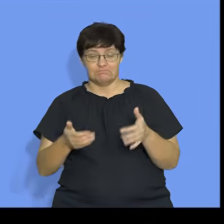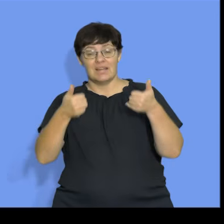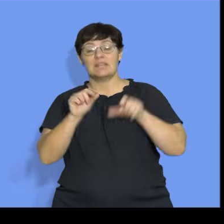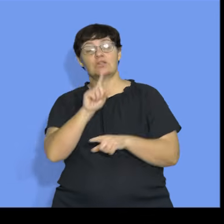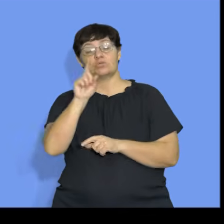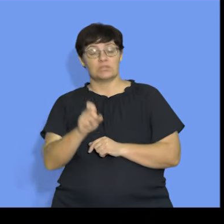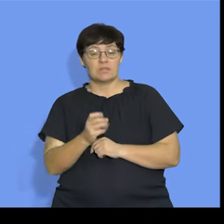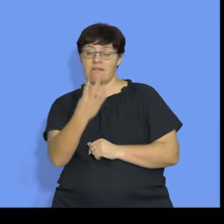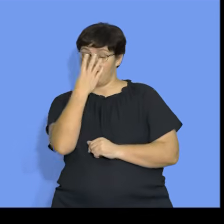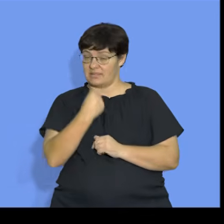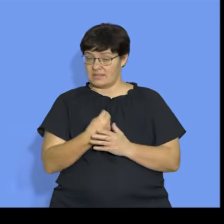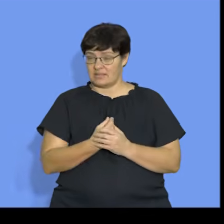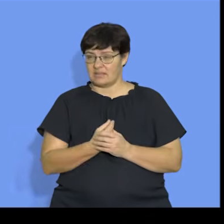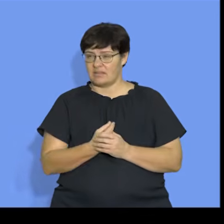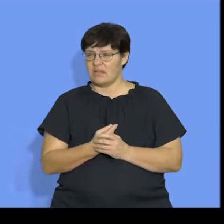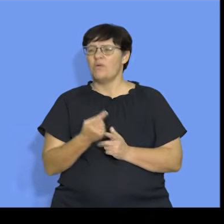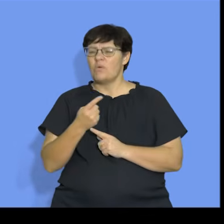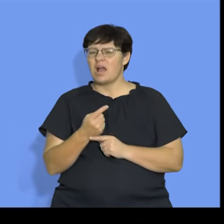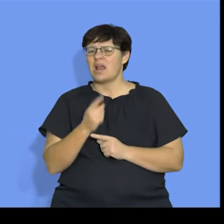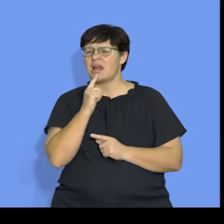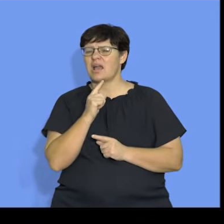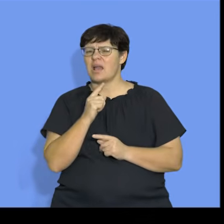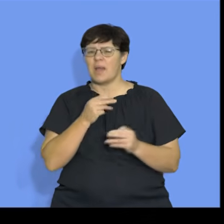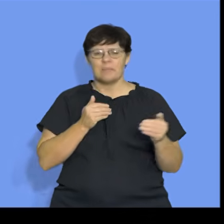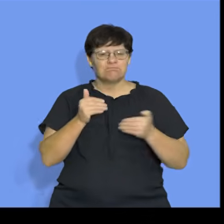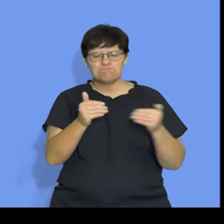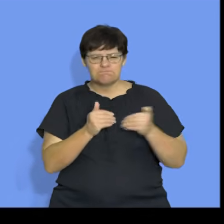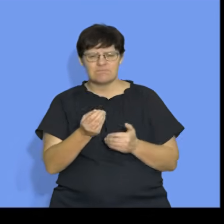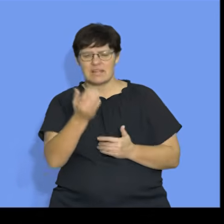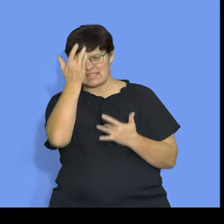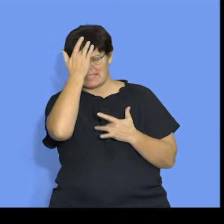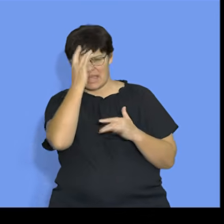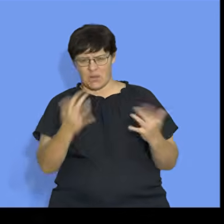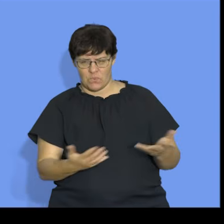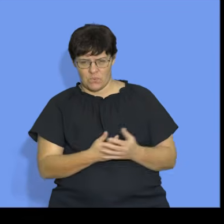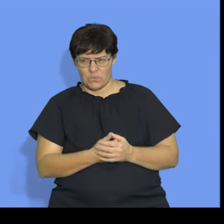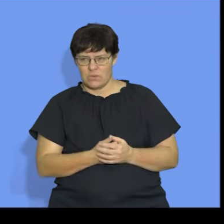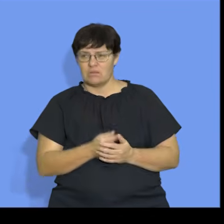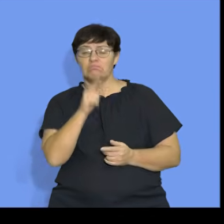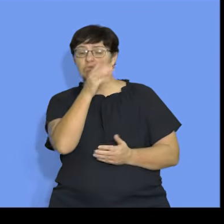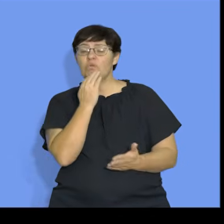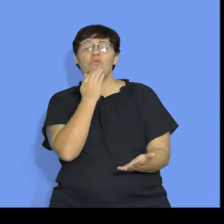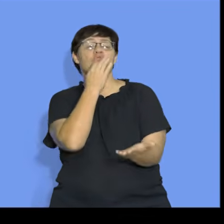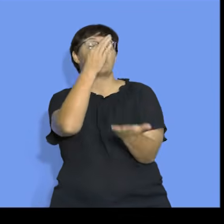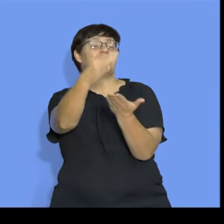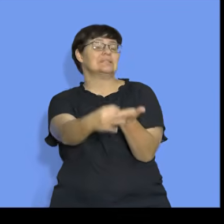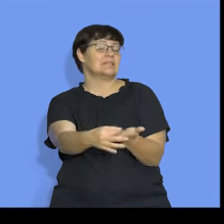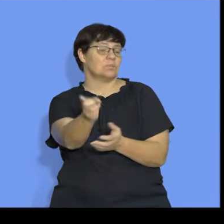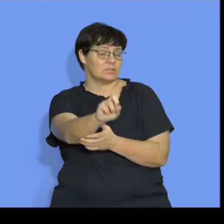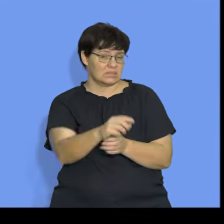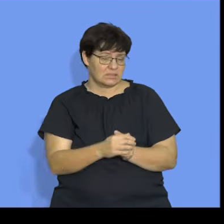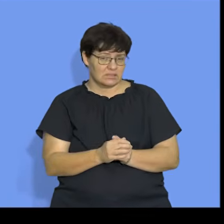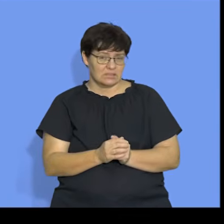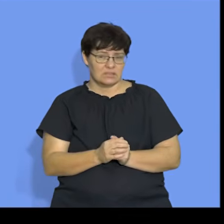us, remember we often asked you about the management of a disease. What recommendations would